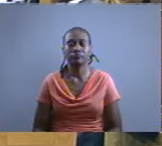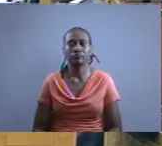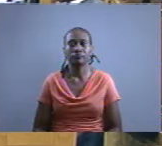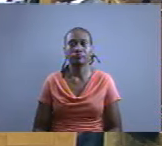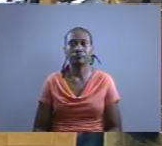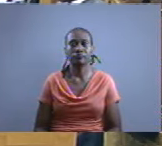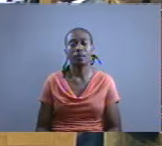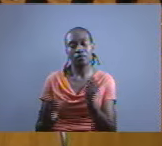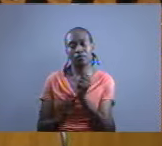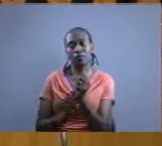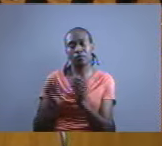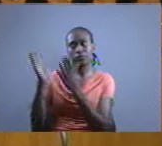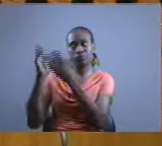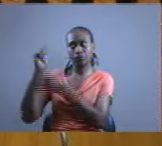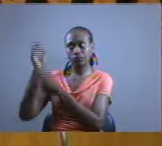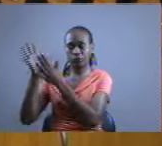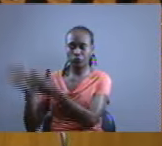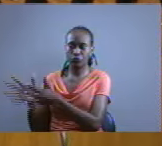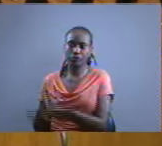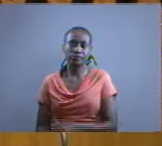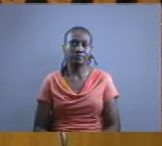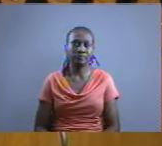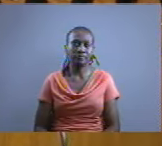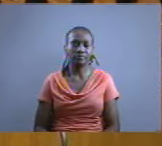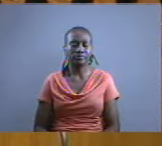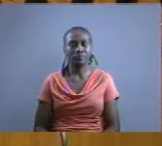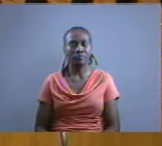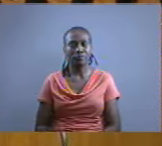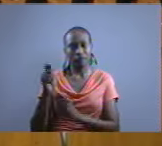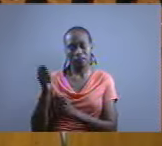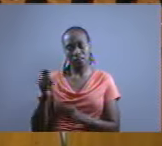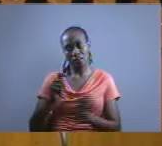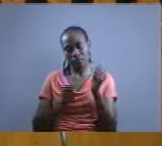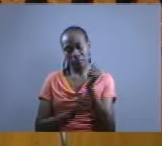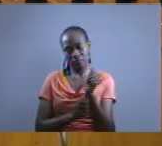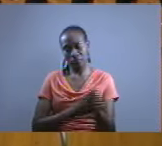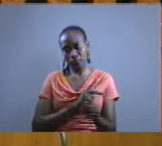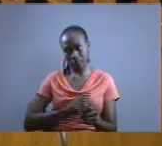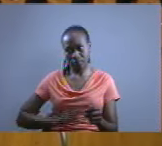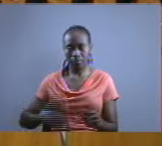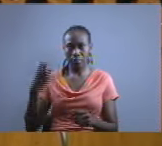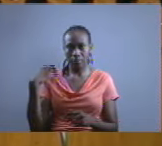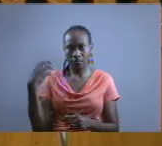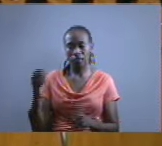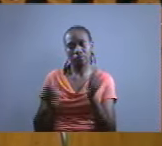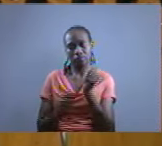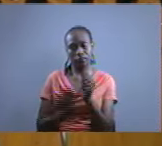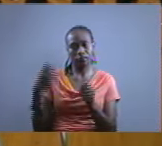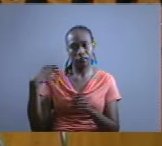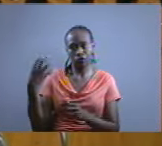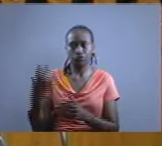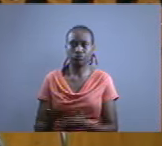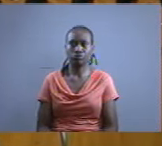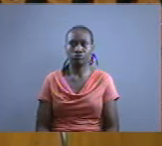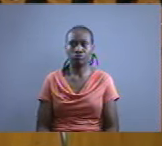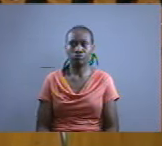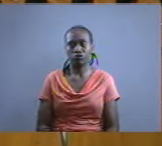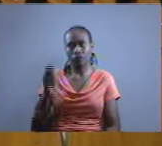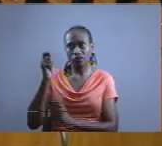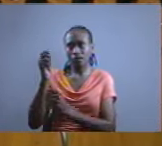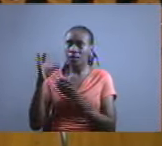Honorable Deputy Speaker, Honorable Deputy President, Ministers and Deputy Ministers,